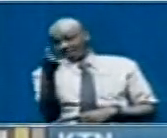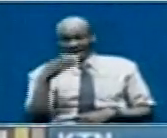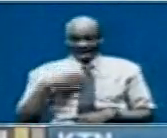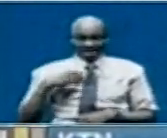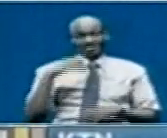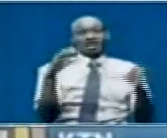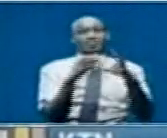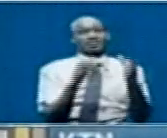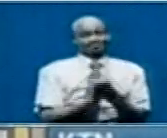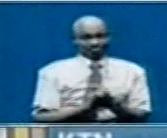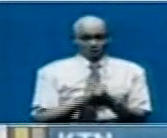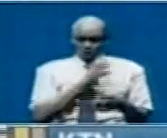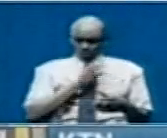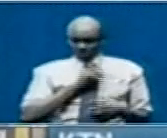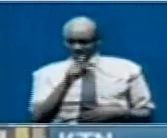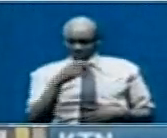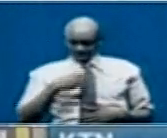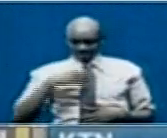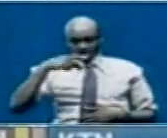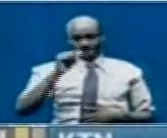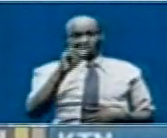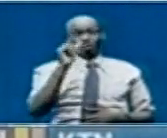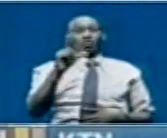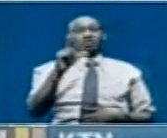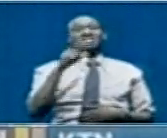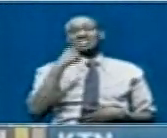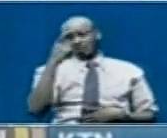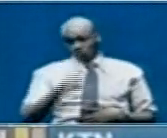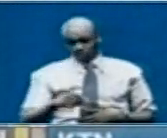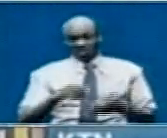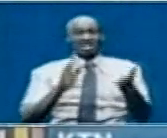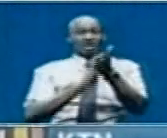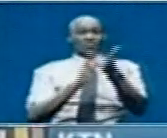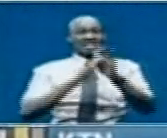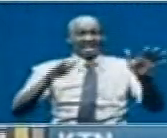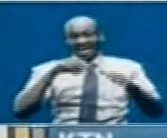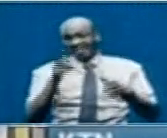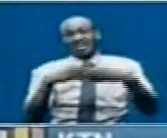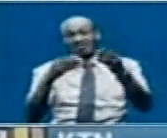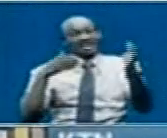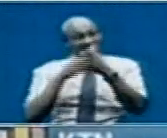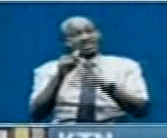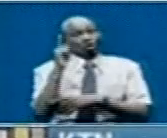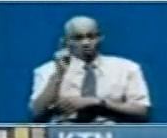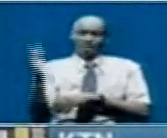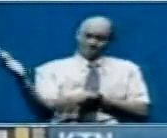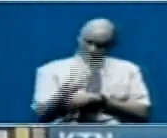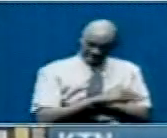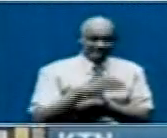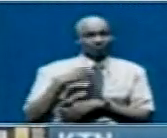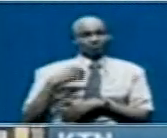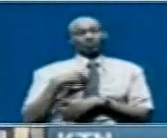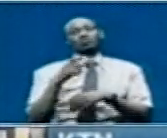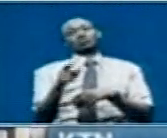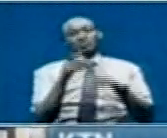entities. The commission that was chaired by Paul Ndungu recommended that all public land that was allocated should be repossessed and restored to the purpose for which they